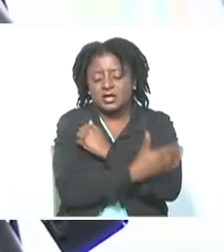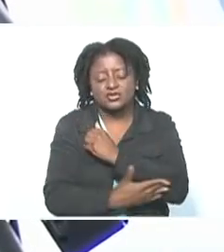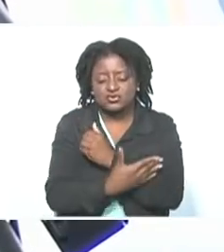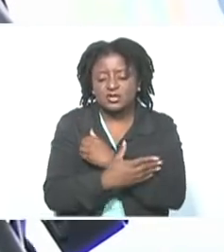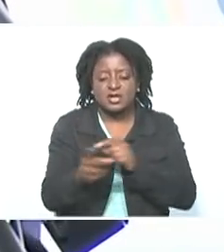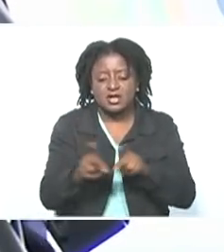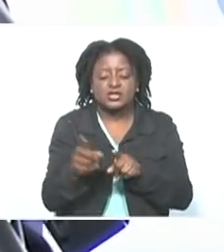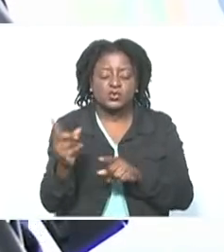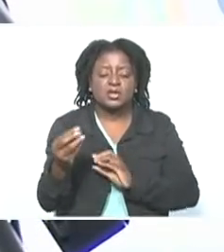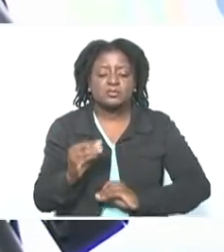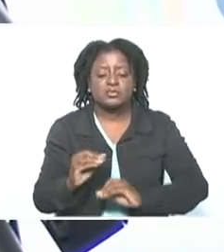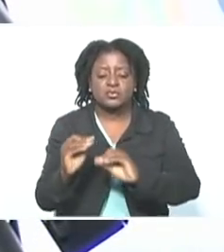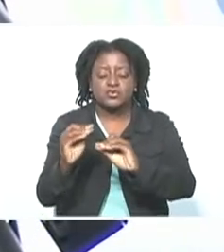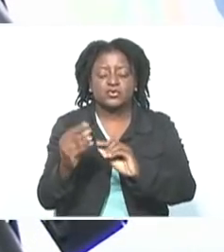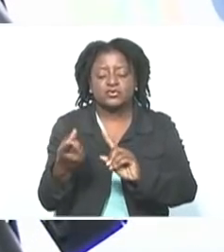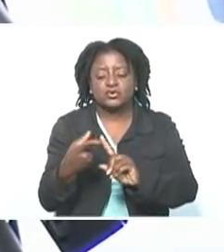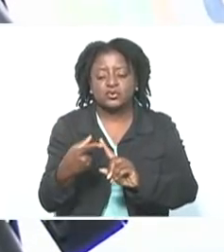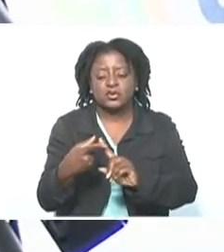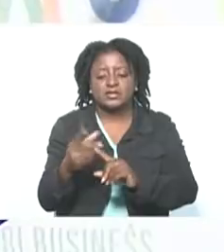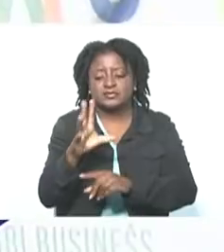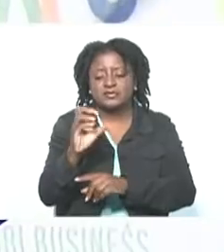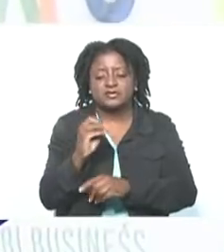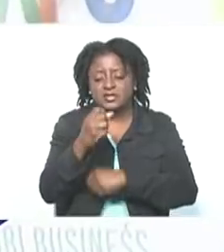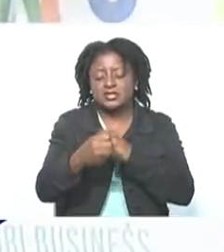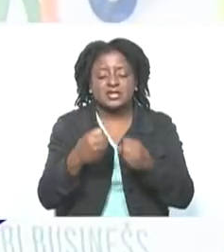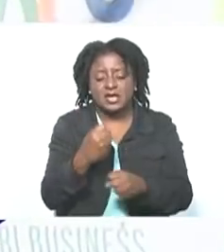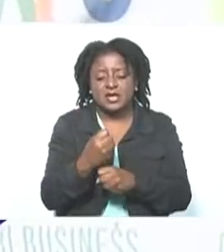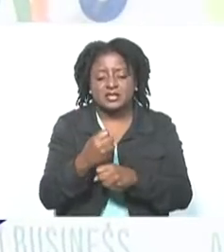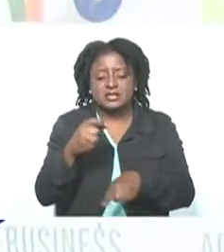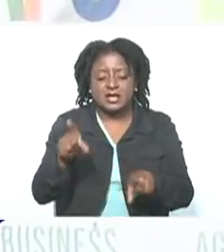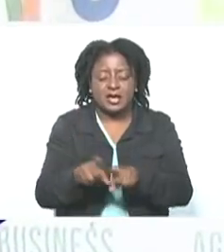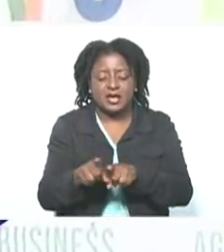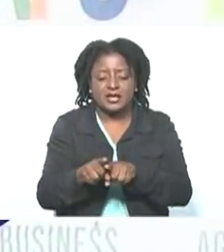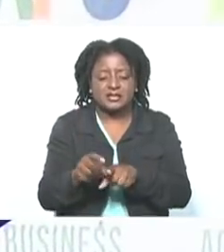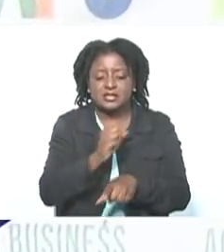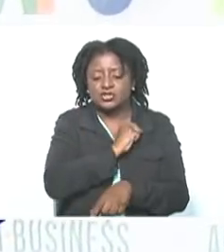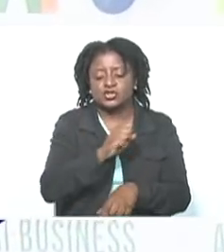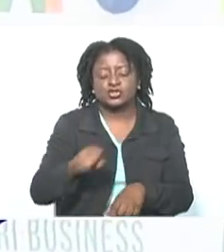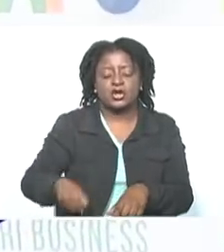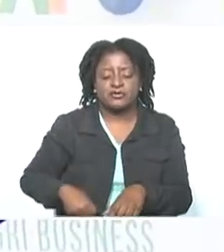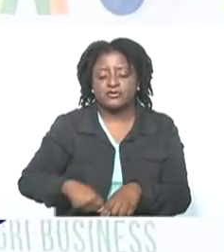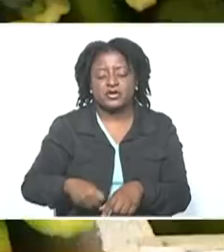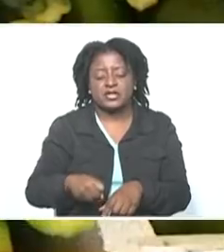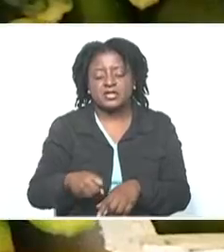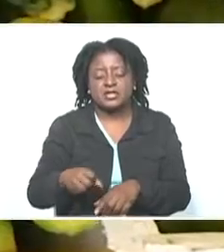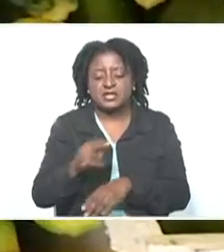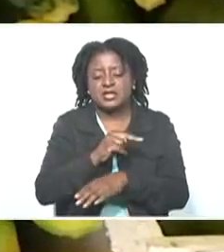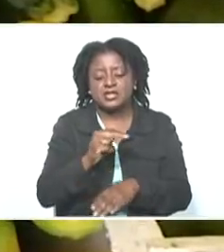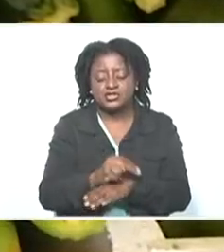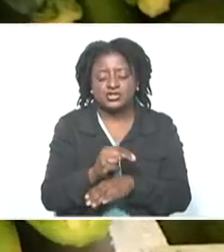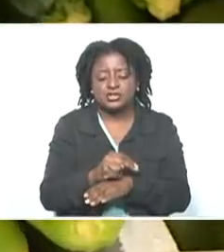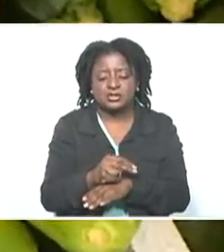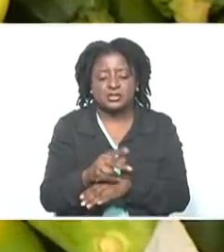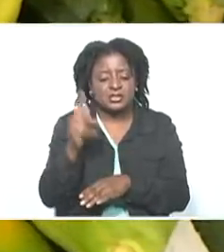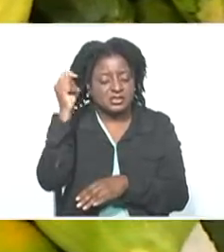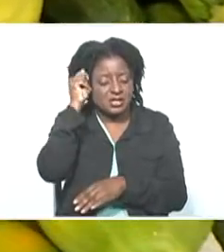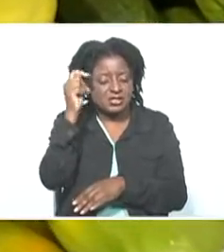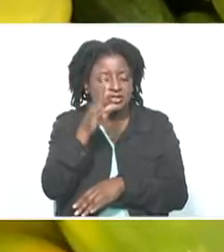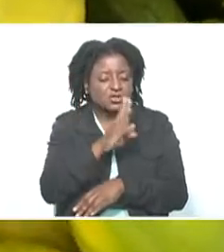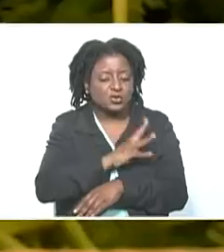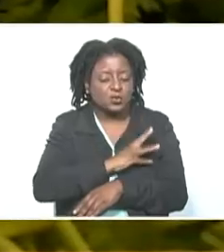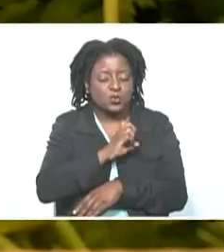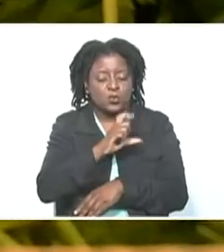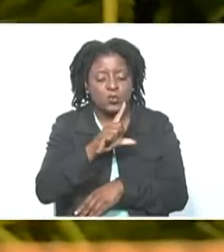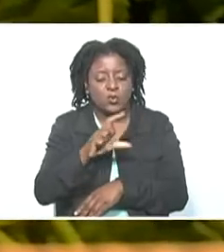year as a sovereign nation. President of the Bahamas and Marine Science Institute, Tennyson Wells, says BAMSI is